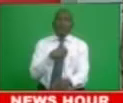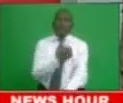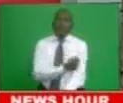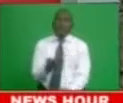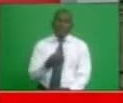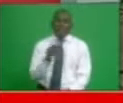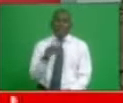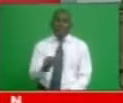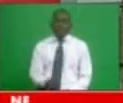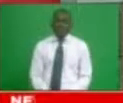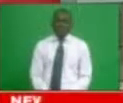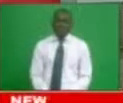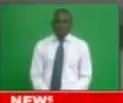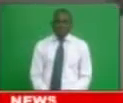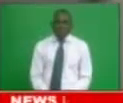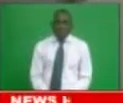Accra.